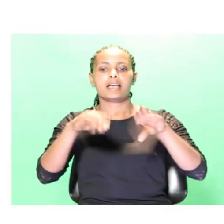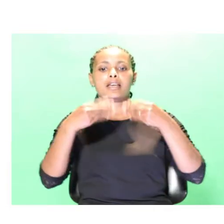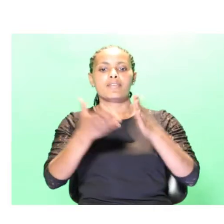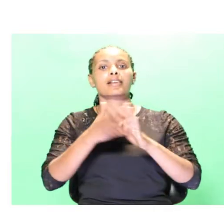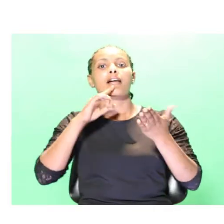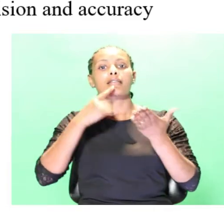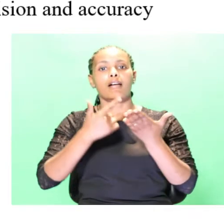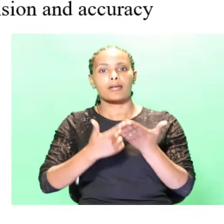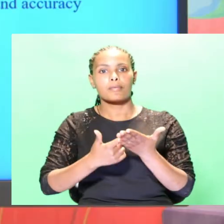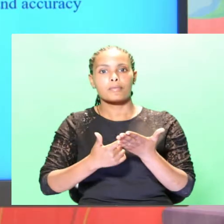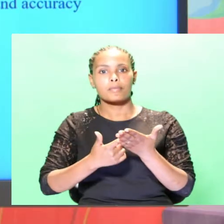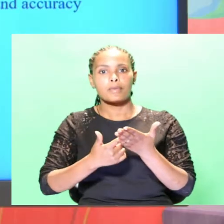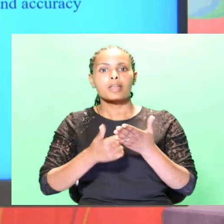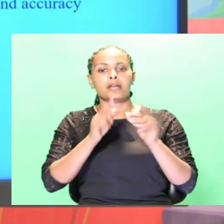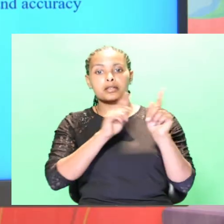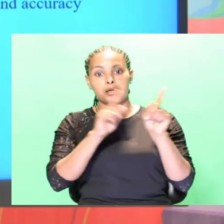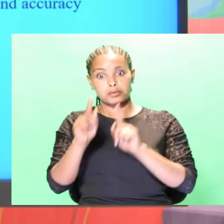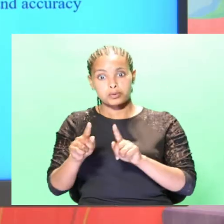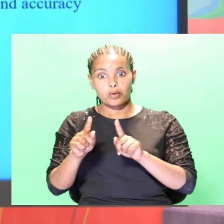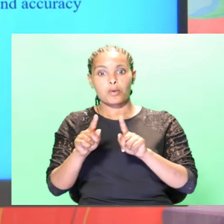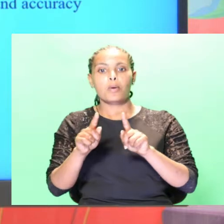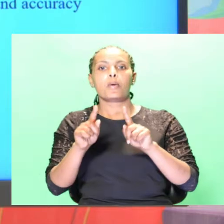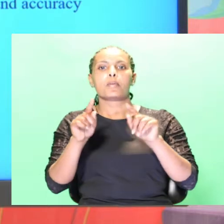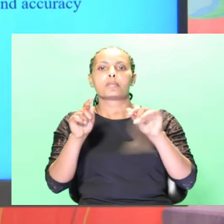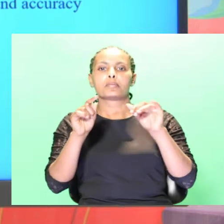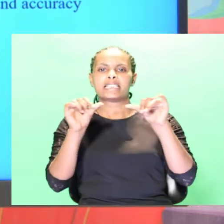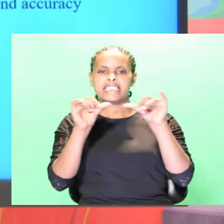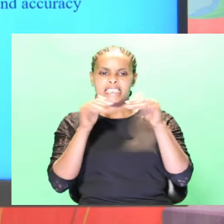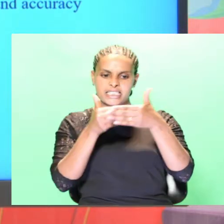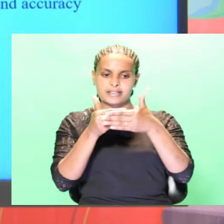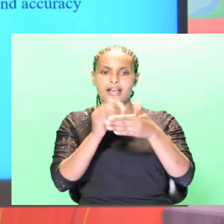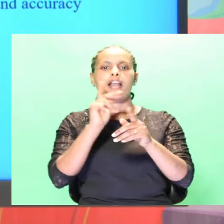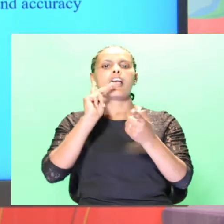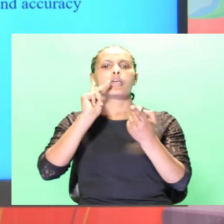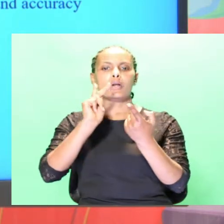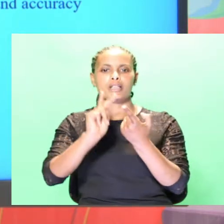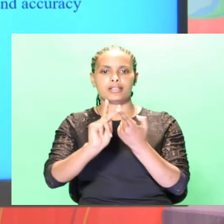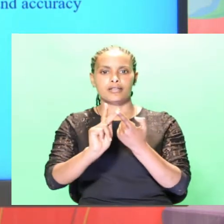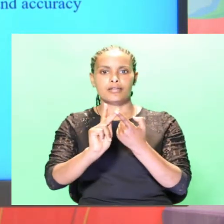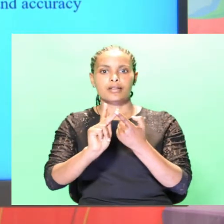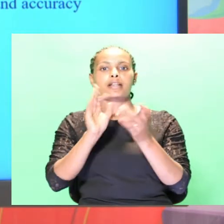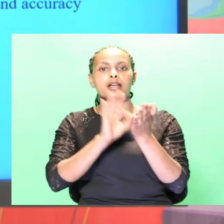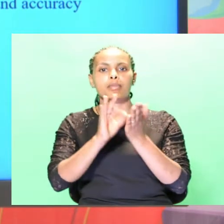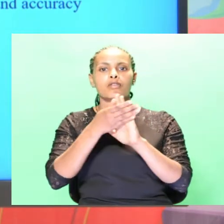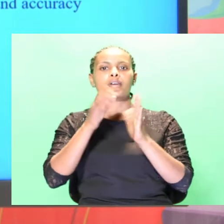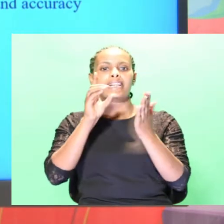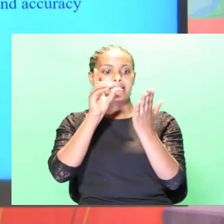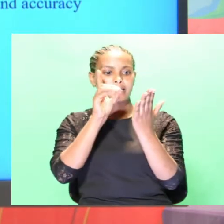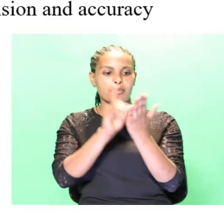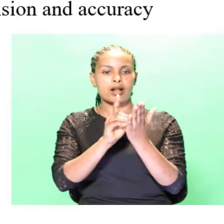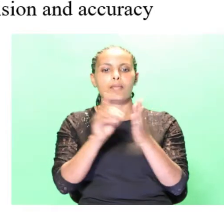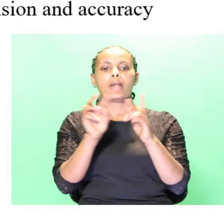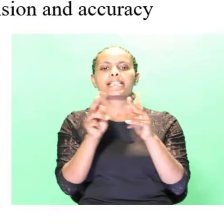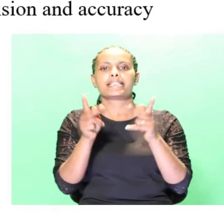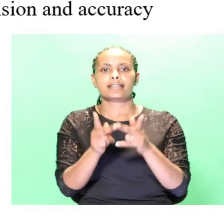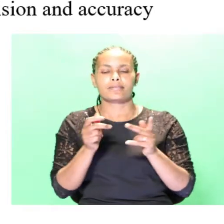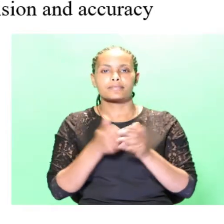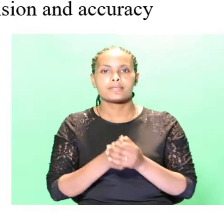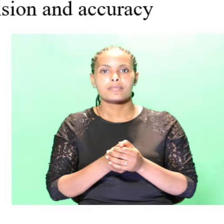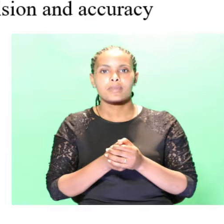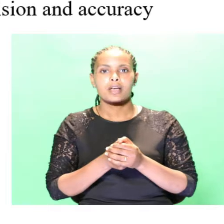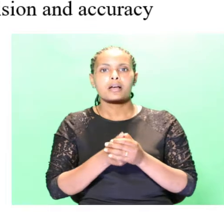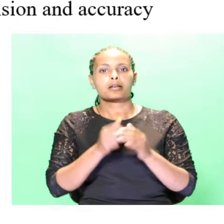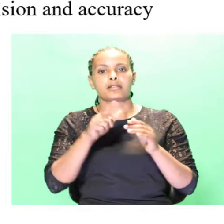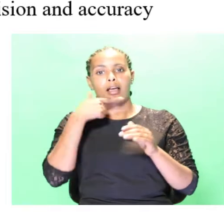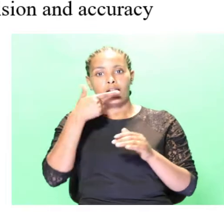given data in terms of precision and accuracy, tell the number of decimal places,